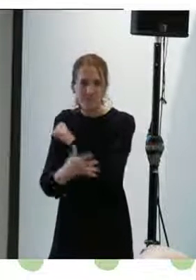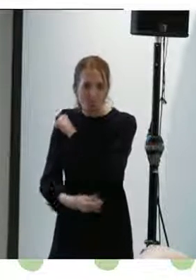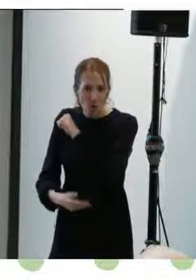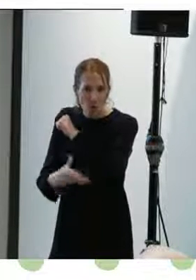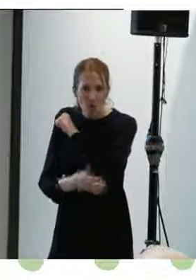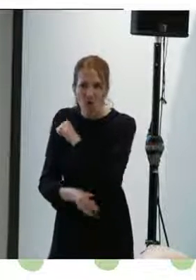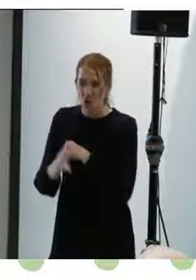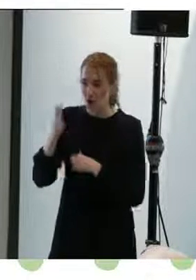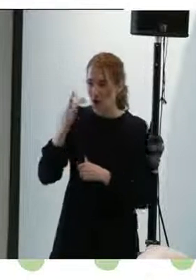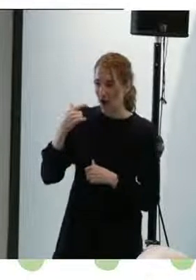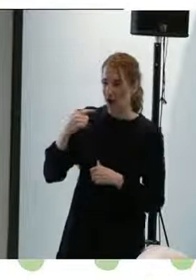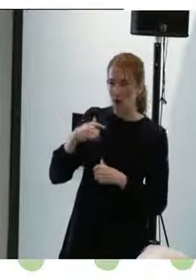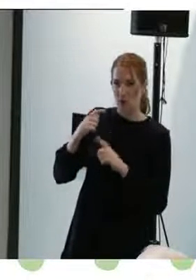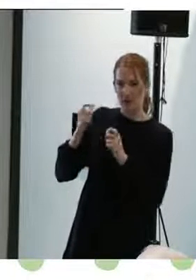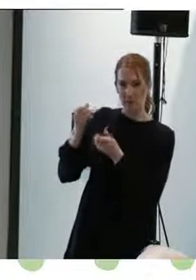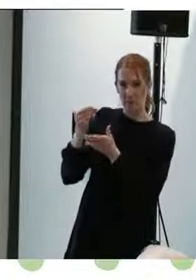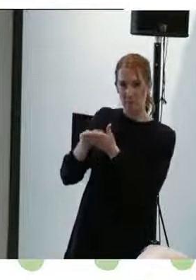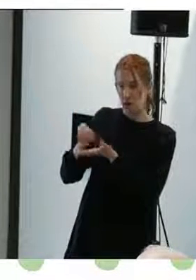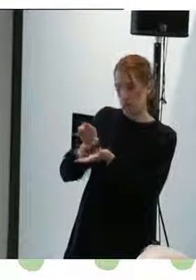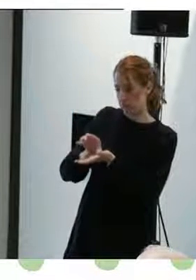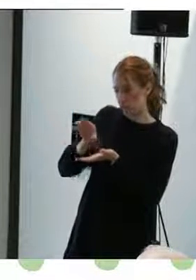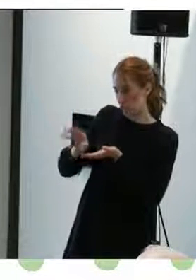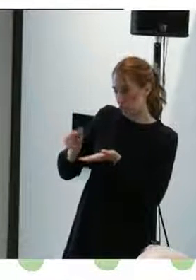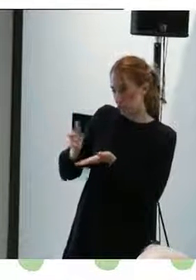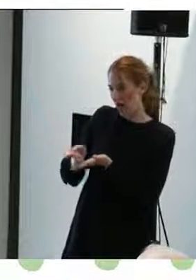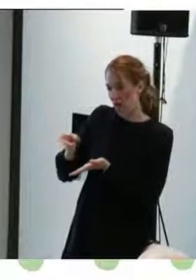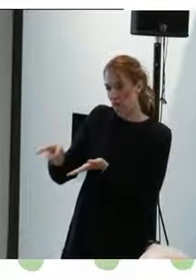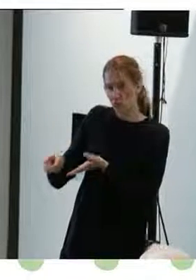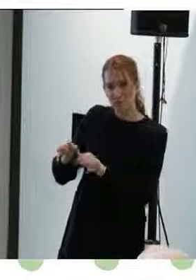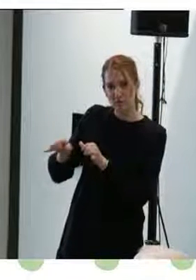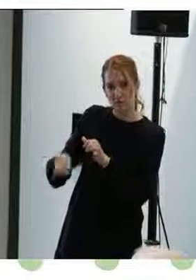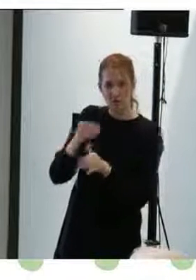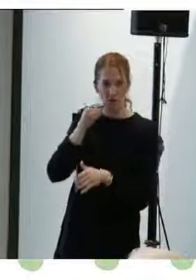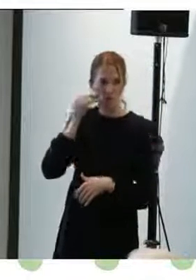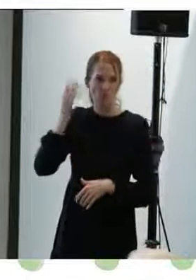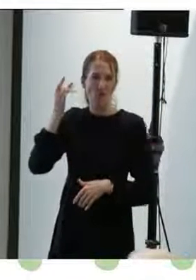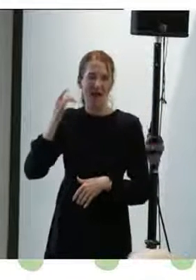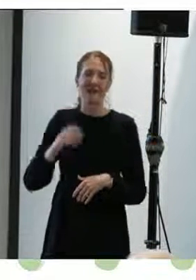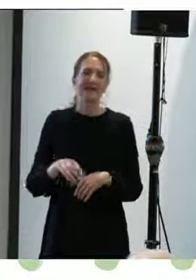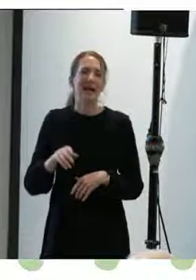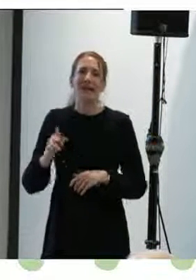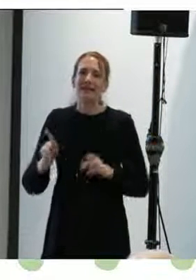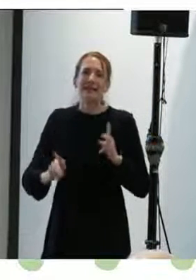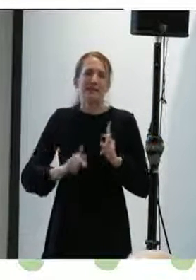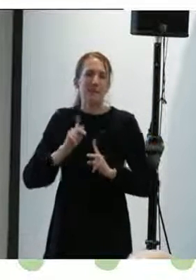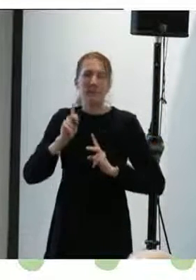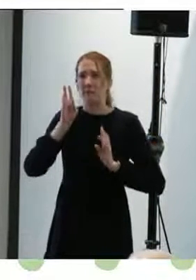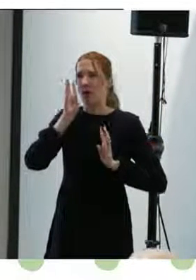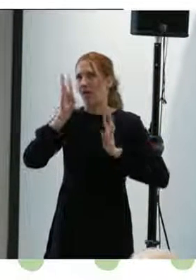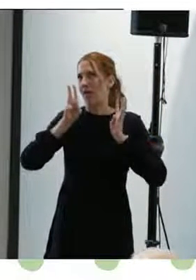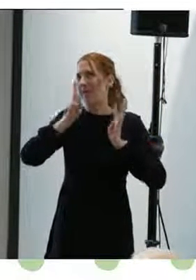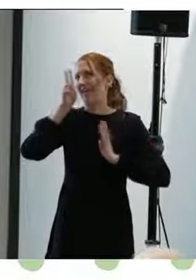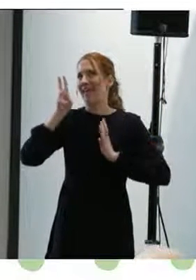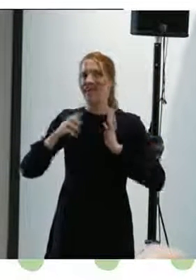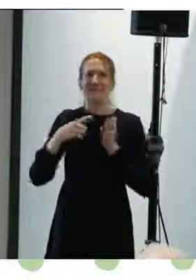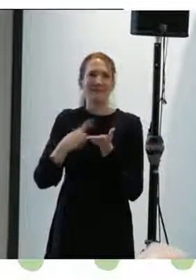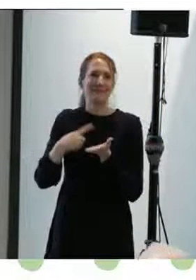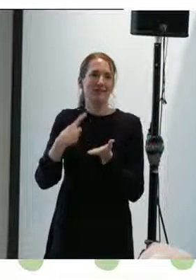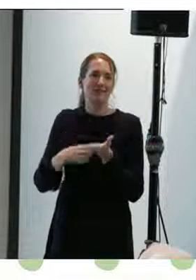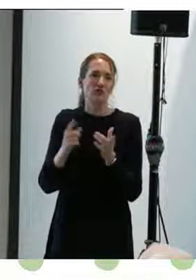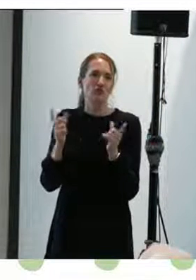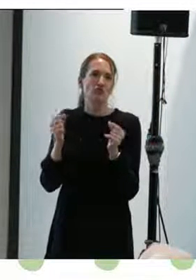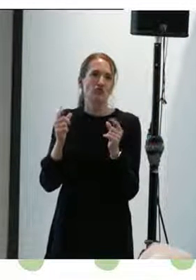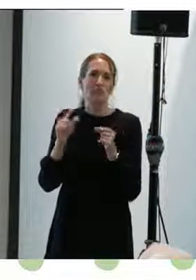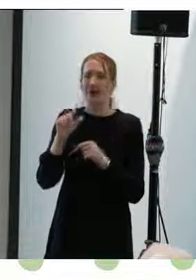really hard? A lot of stories about, and these took on this sort of fantastical quality, people buying crab with their crab legs or steaks with